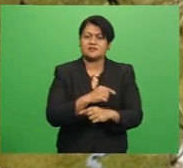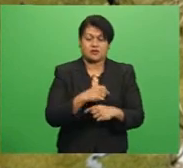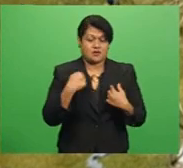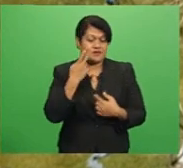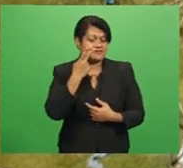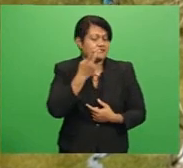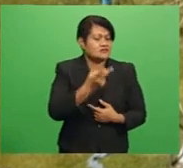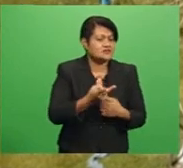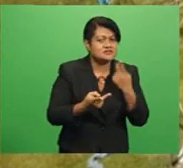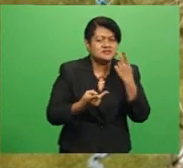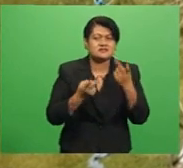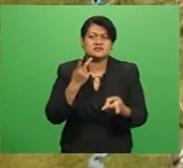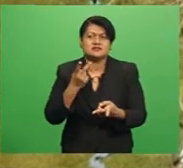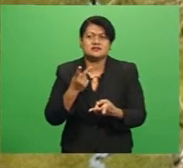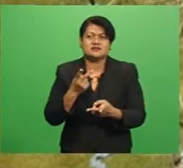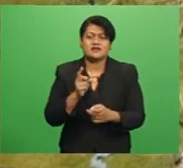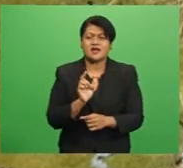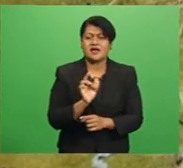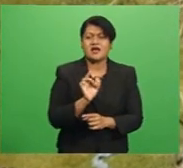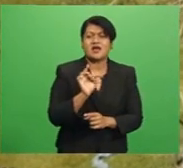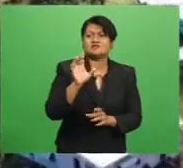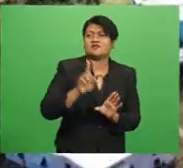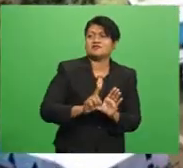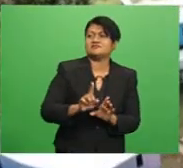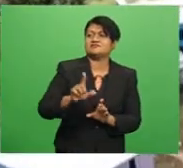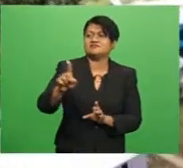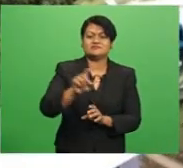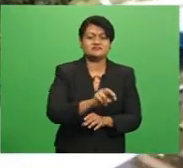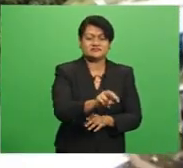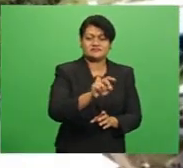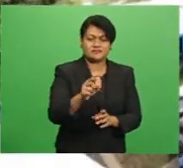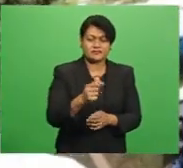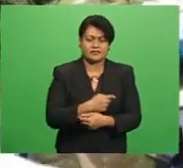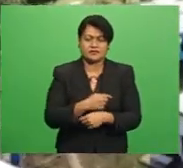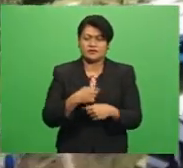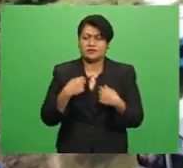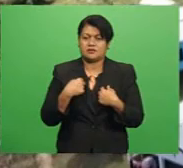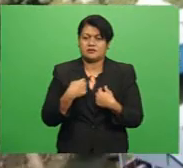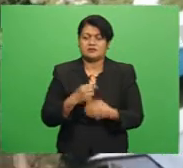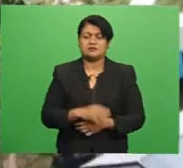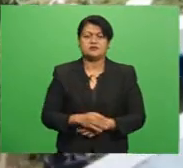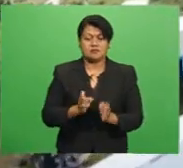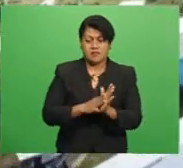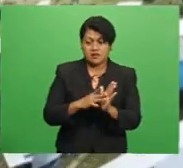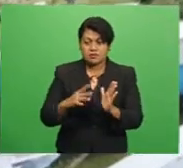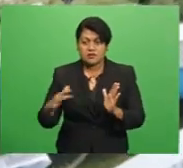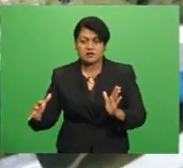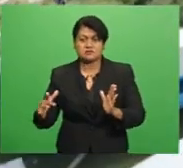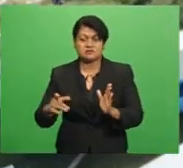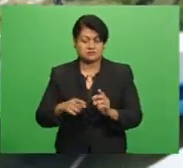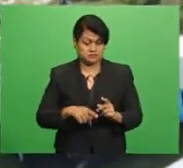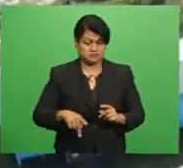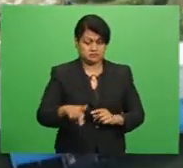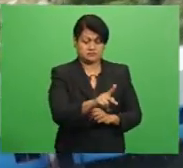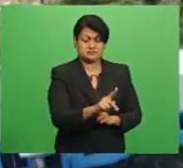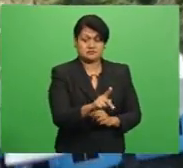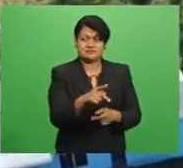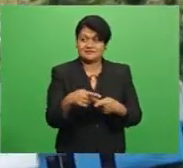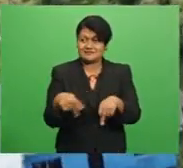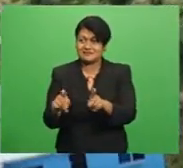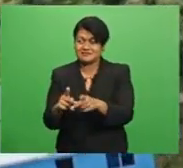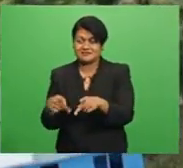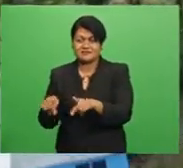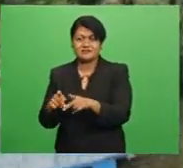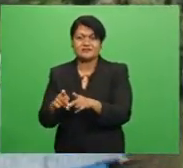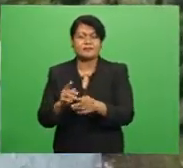some outside the red zone areas. Maduwata, where 4 districts are included in the red zone area, has identified